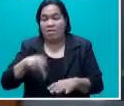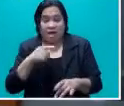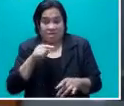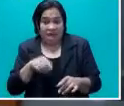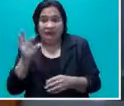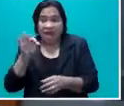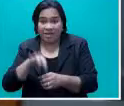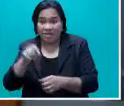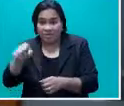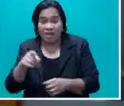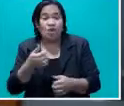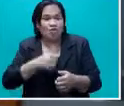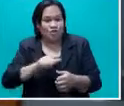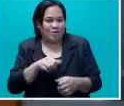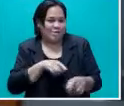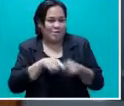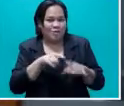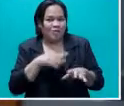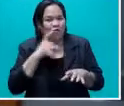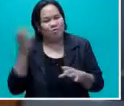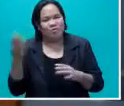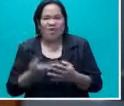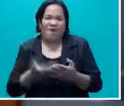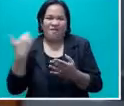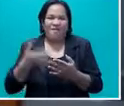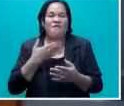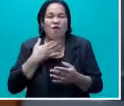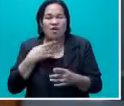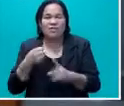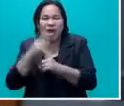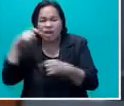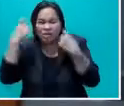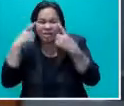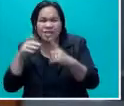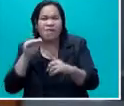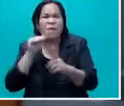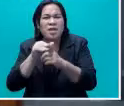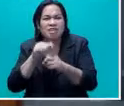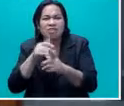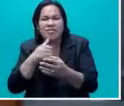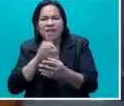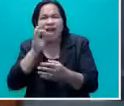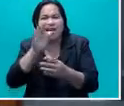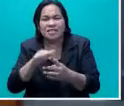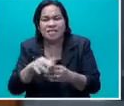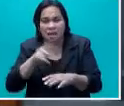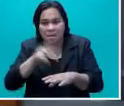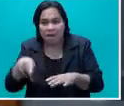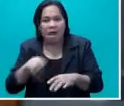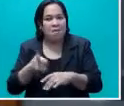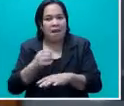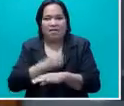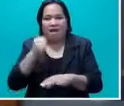its majority numbers to kill the people's voices carried in that petition on the floor of Parliament.